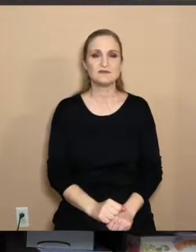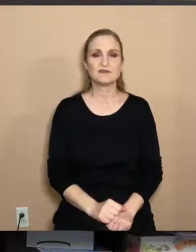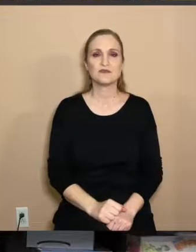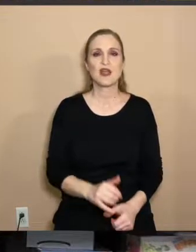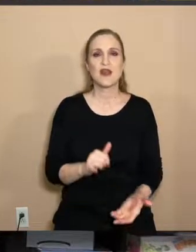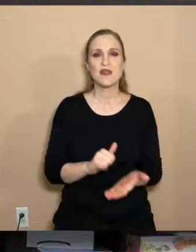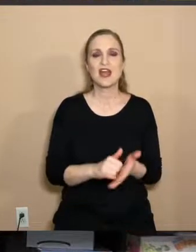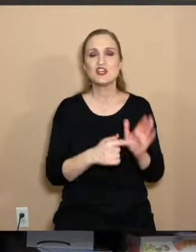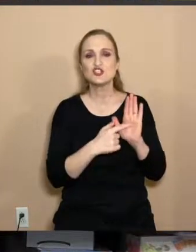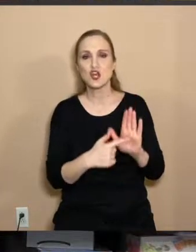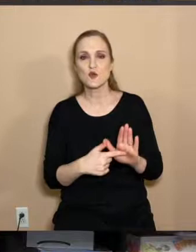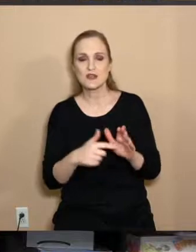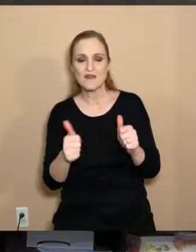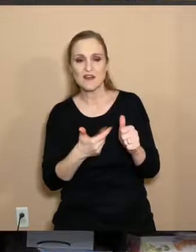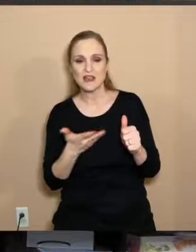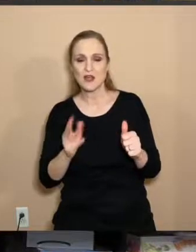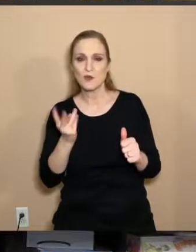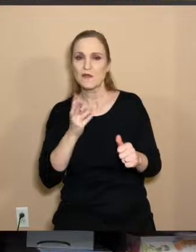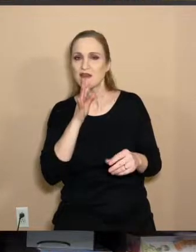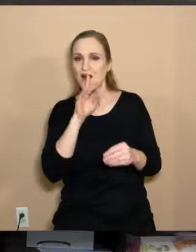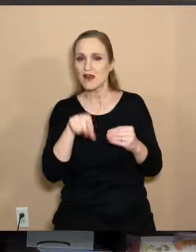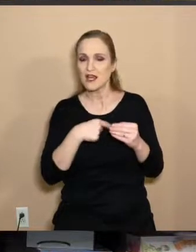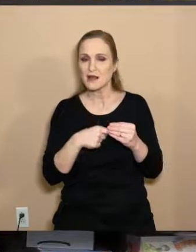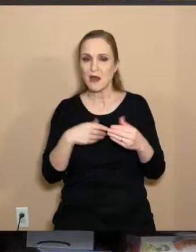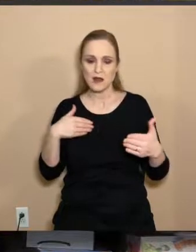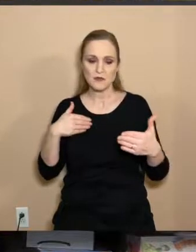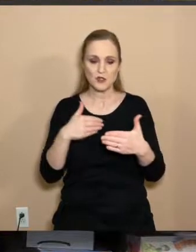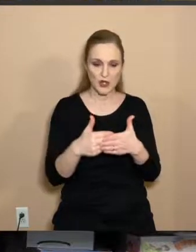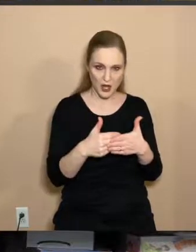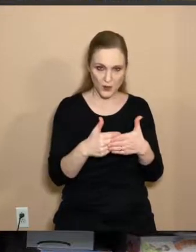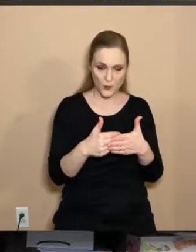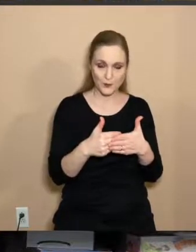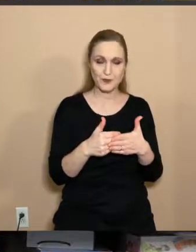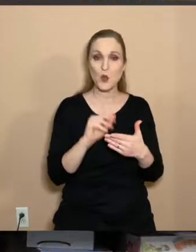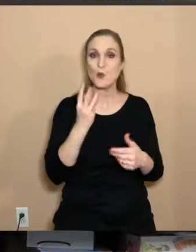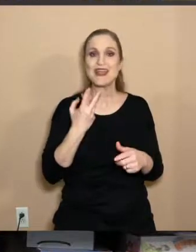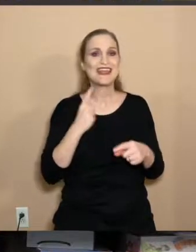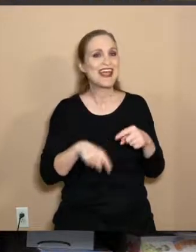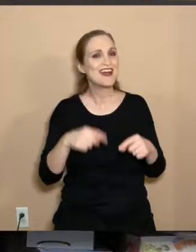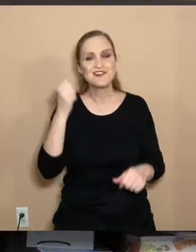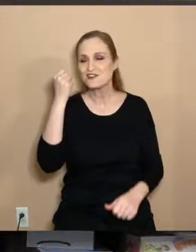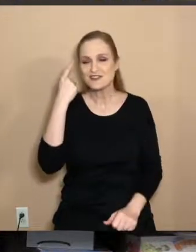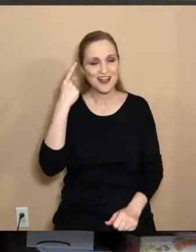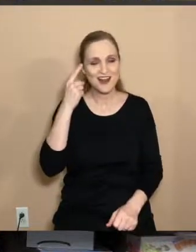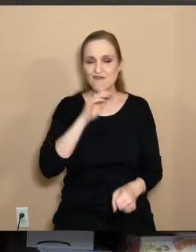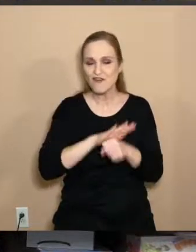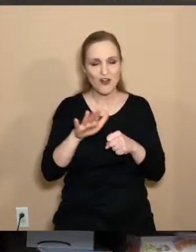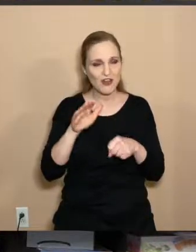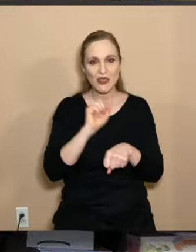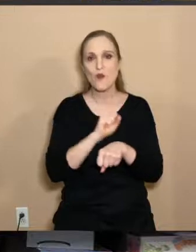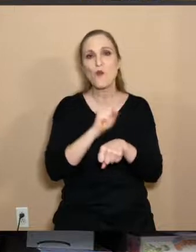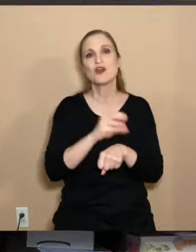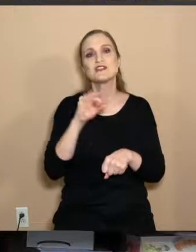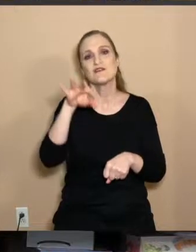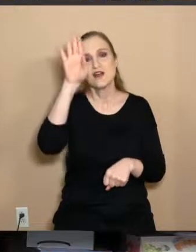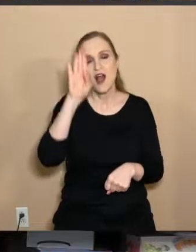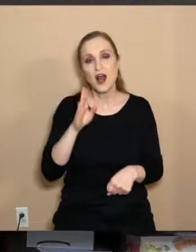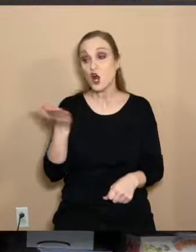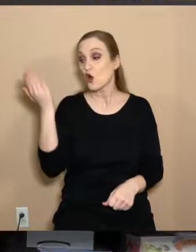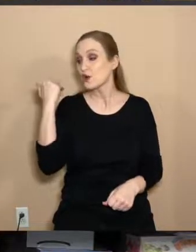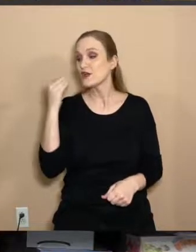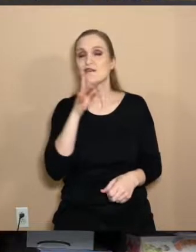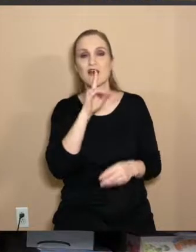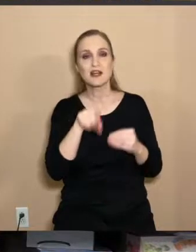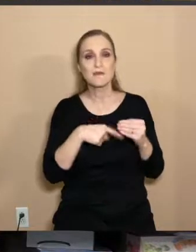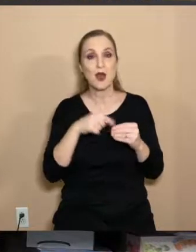of underpins everything that we've been talking about so far in this chapter, that we can't understand fully the workings of God. Earlier he had talked